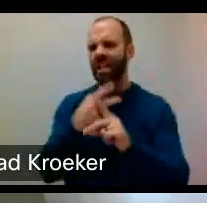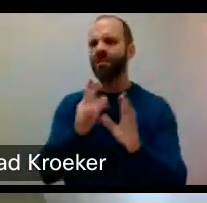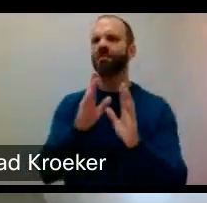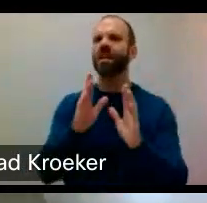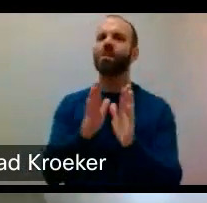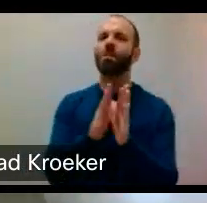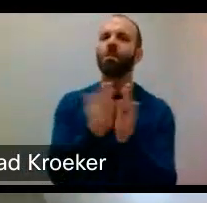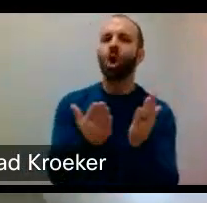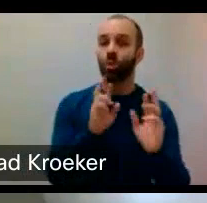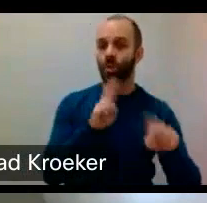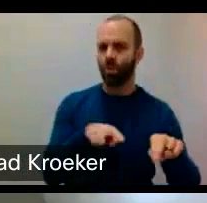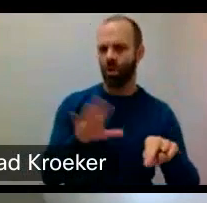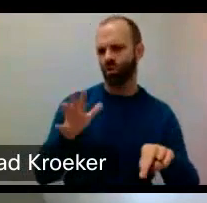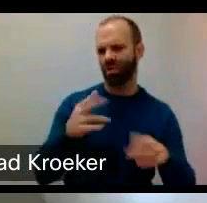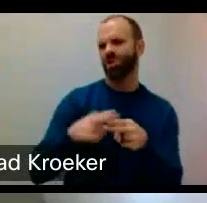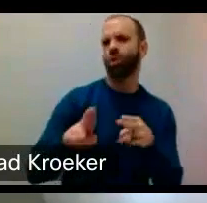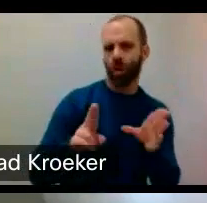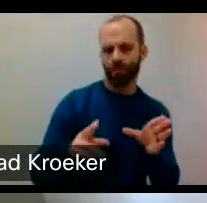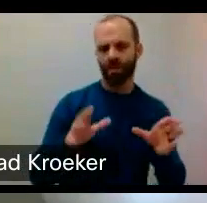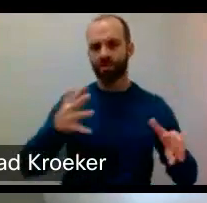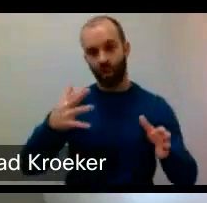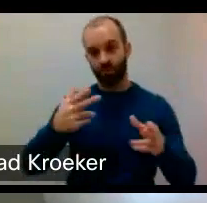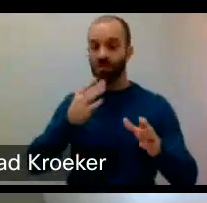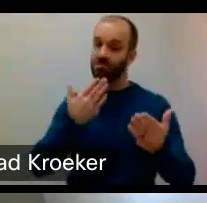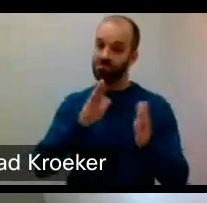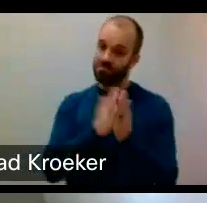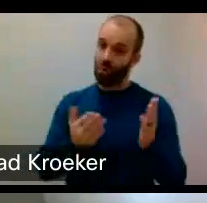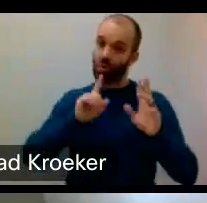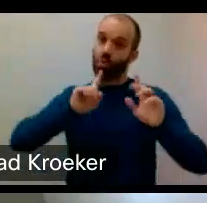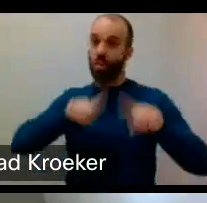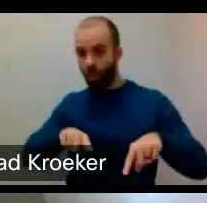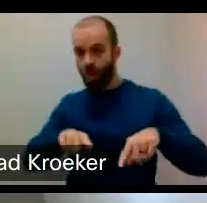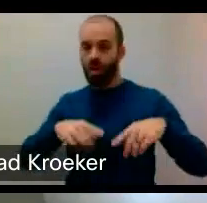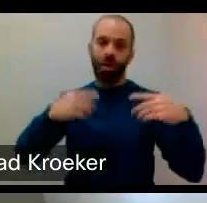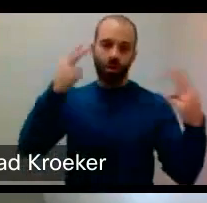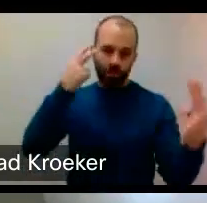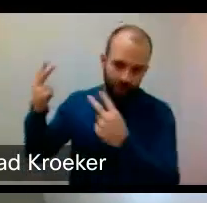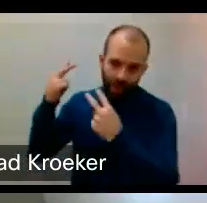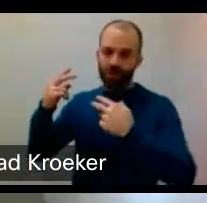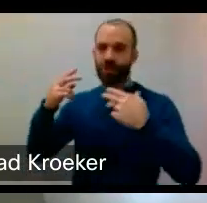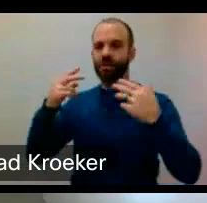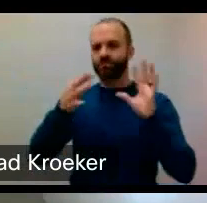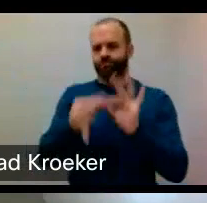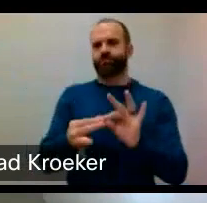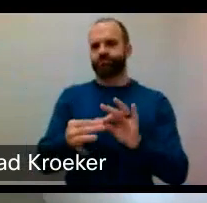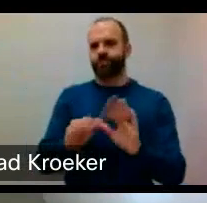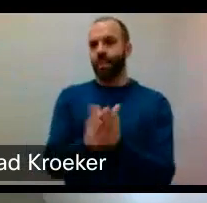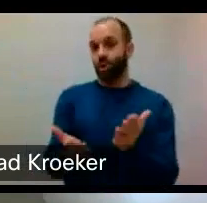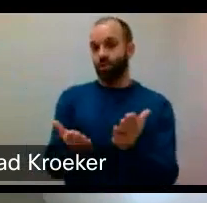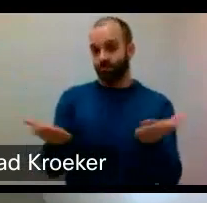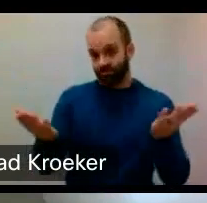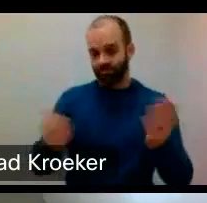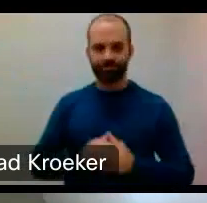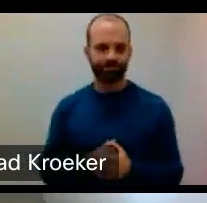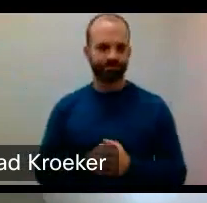but it could kind of be a book report because it's a report or reflection on a book.